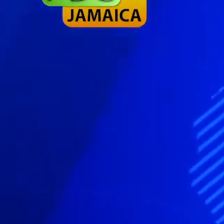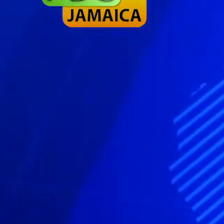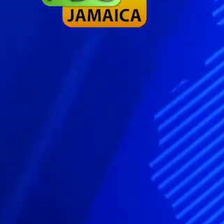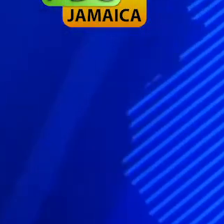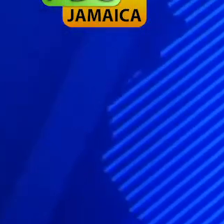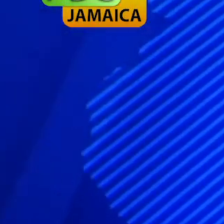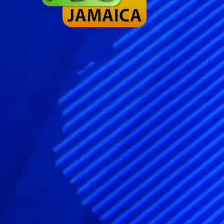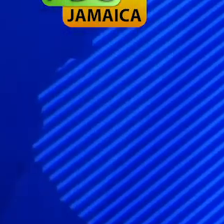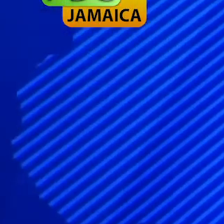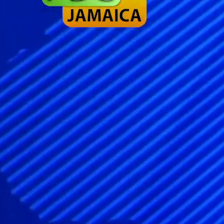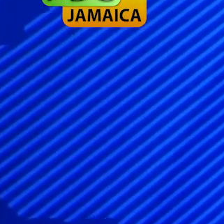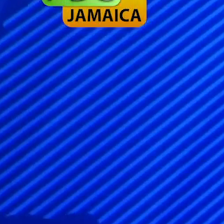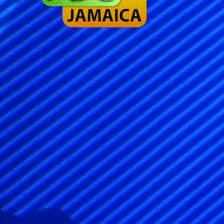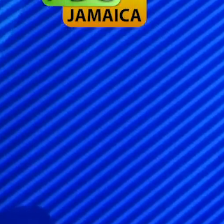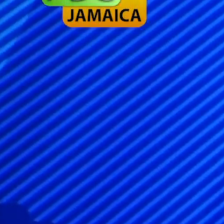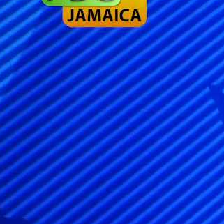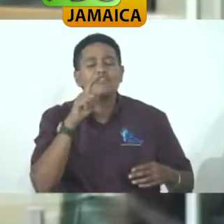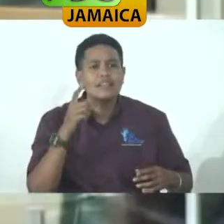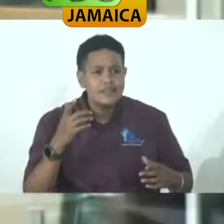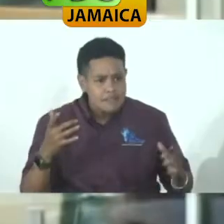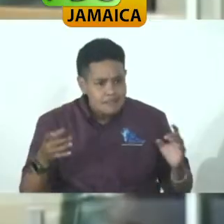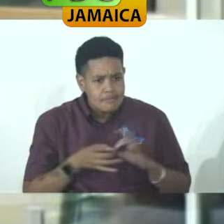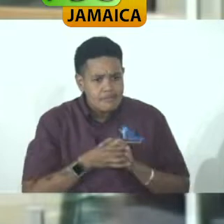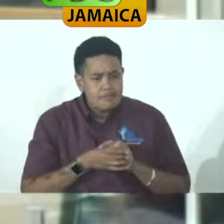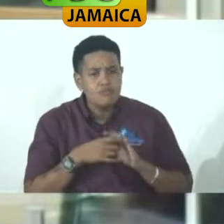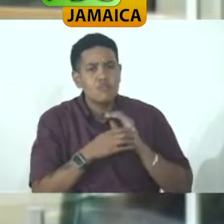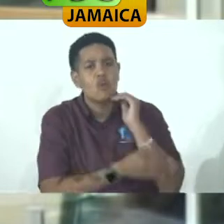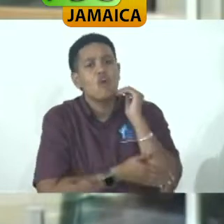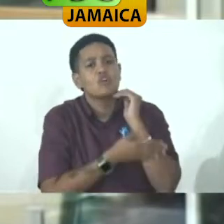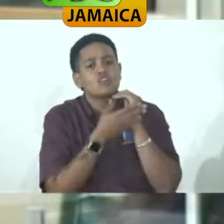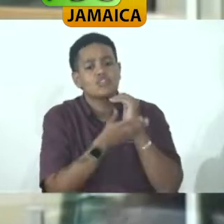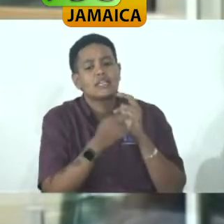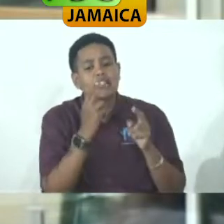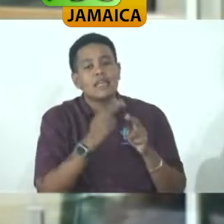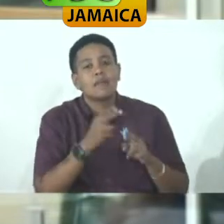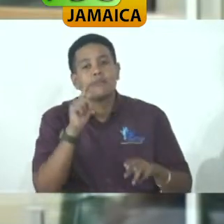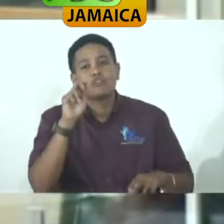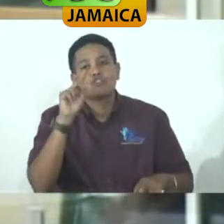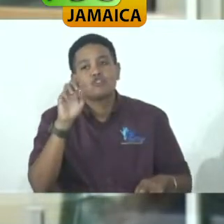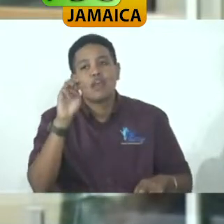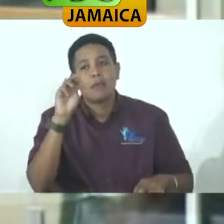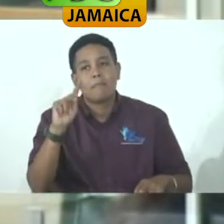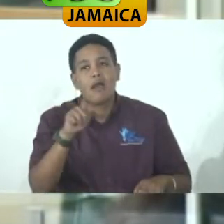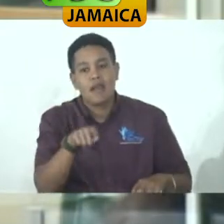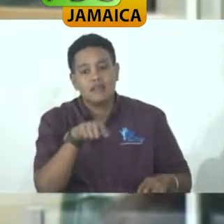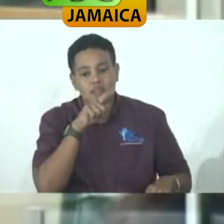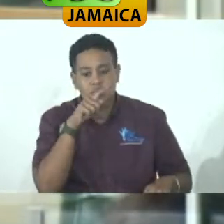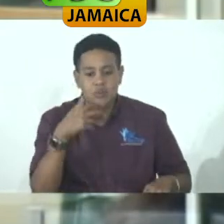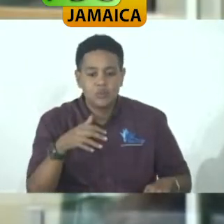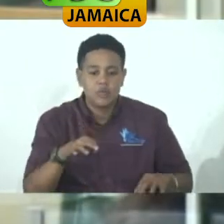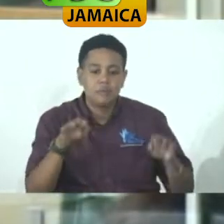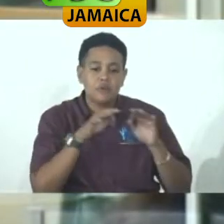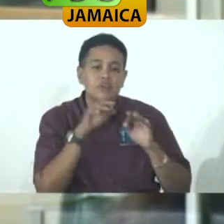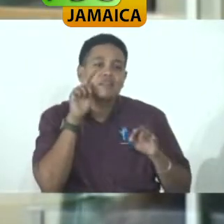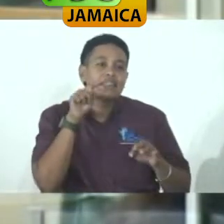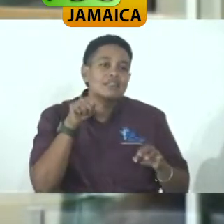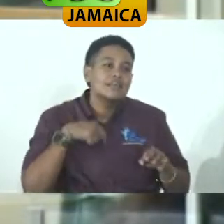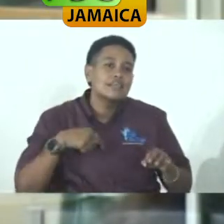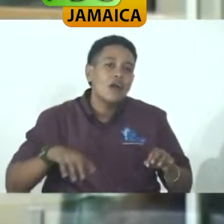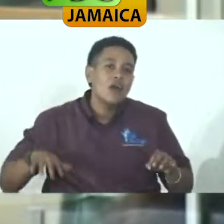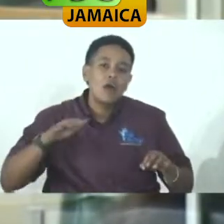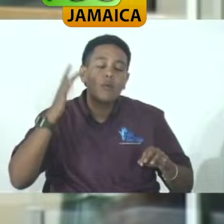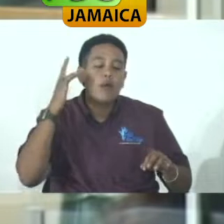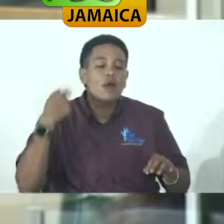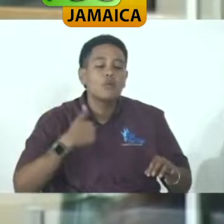rules. Here's more in this report. Minister of Foreign Affairs and Foreign Trade, Senator Kamina Johnson Smith, says